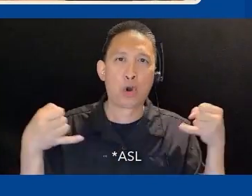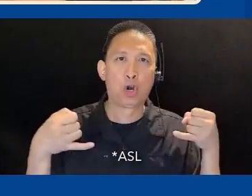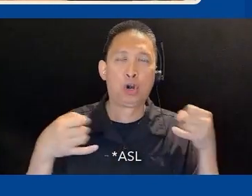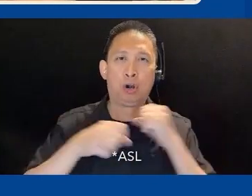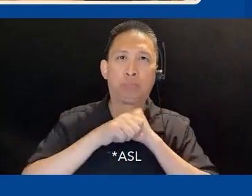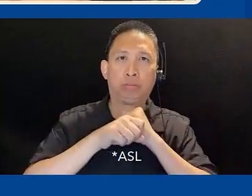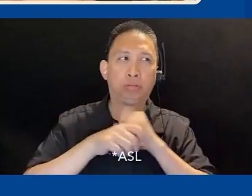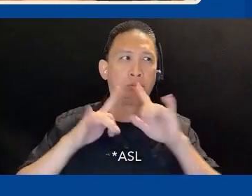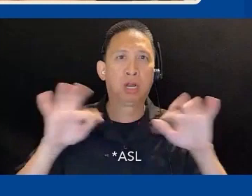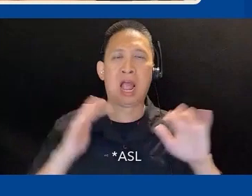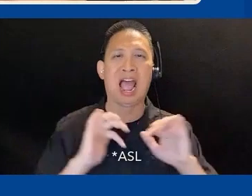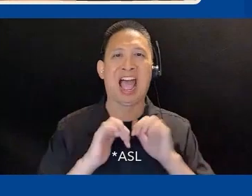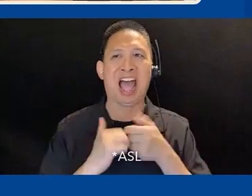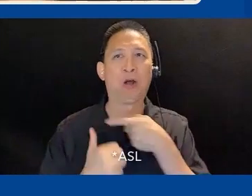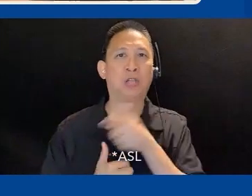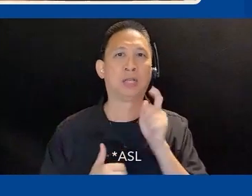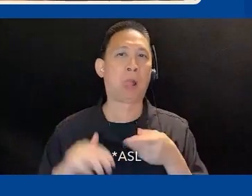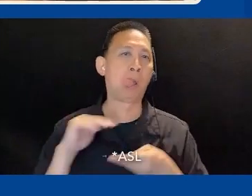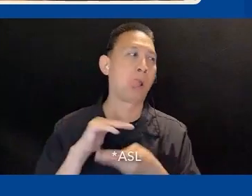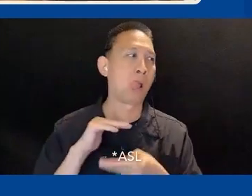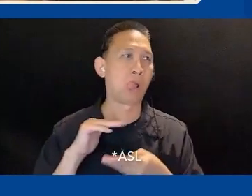Lebanon, right? So it's like